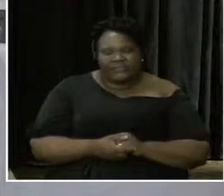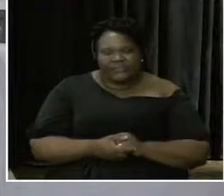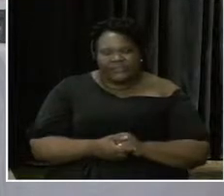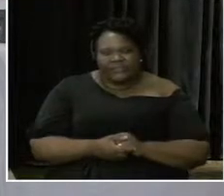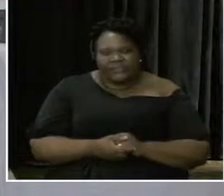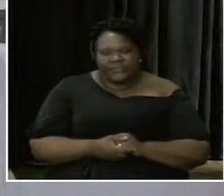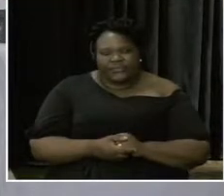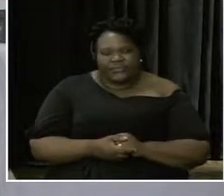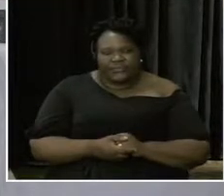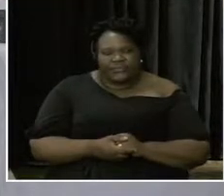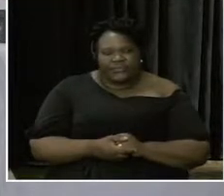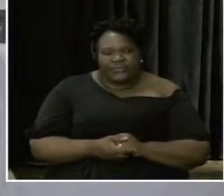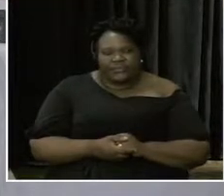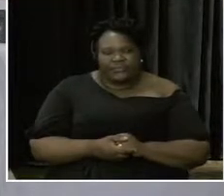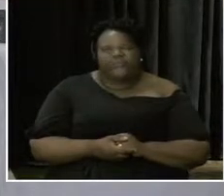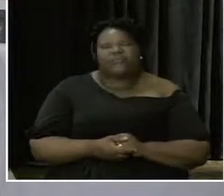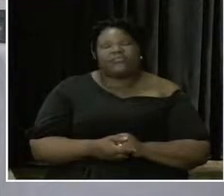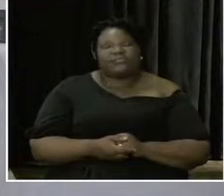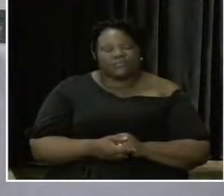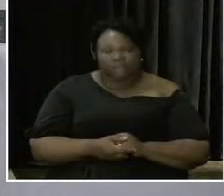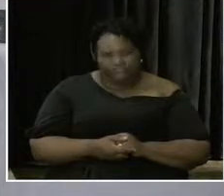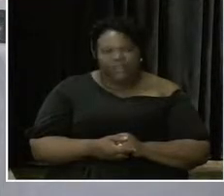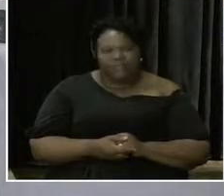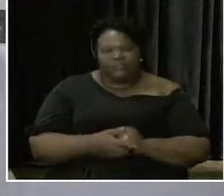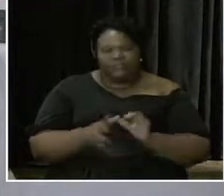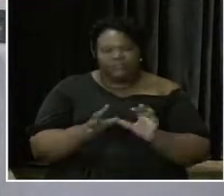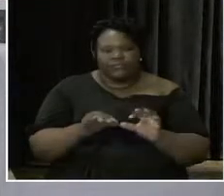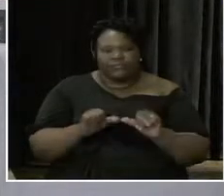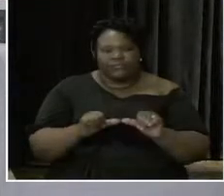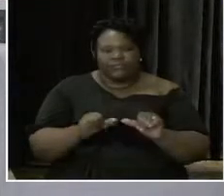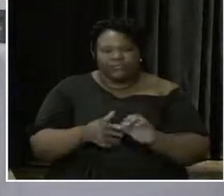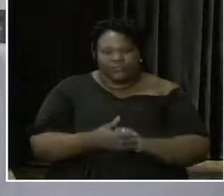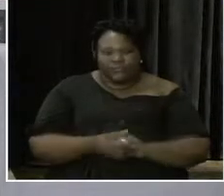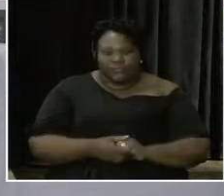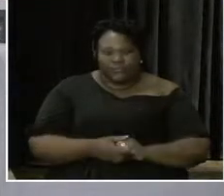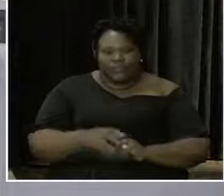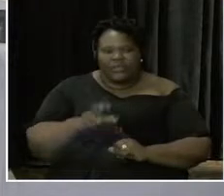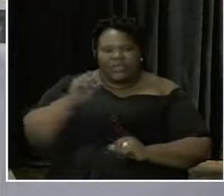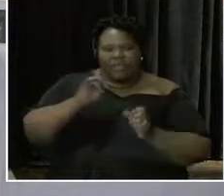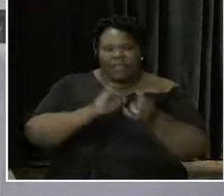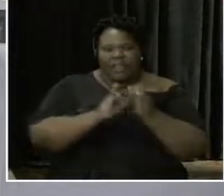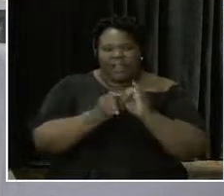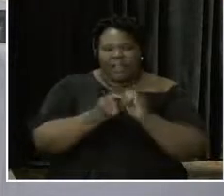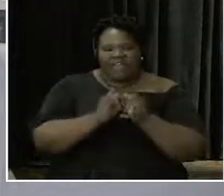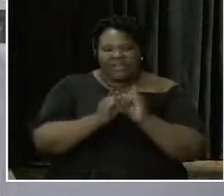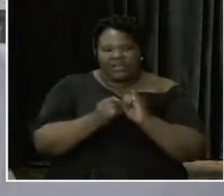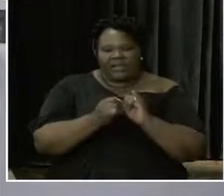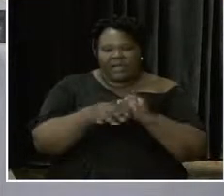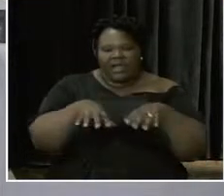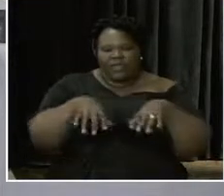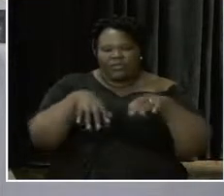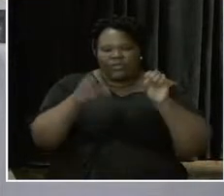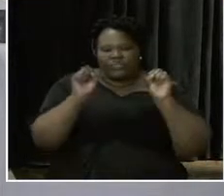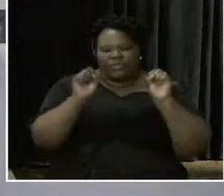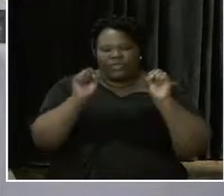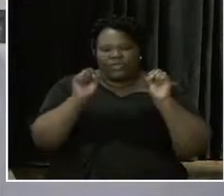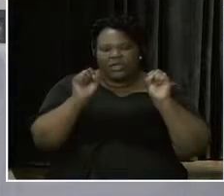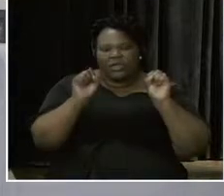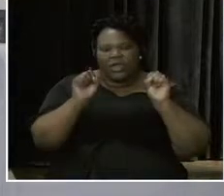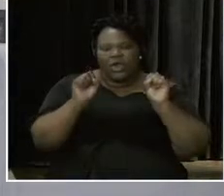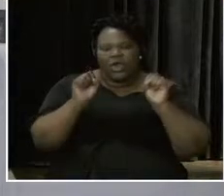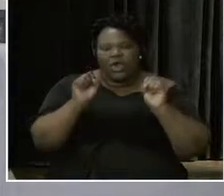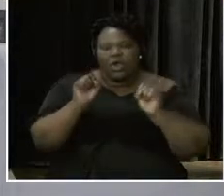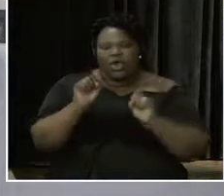Agreed. Recommendation is carried. Item number 11, adoption of revised,